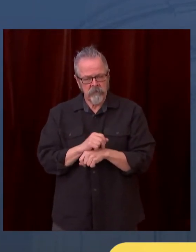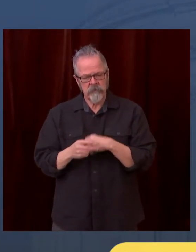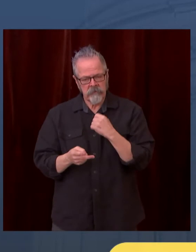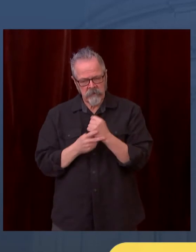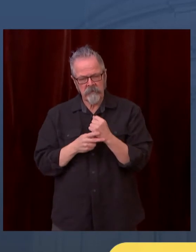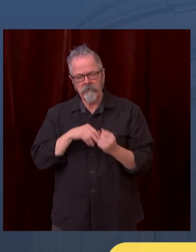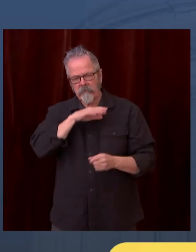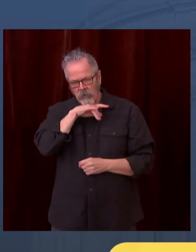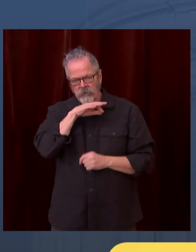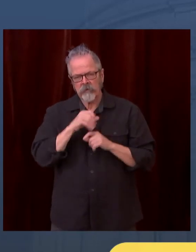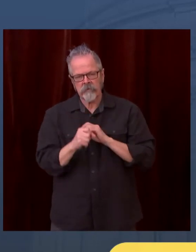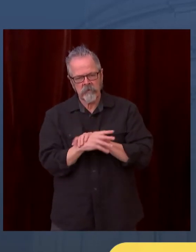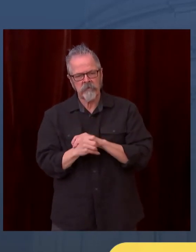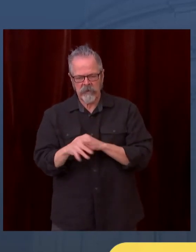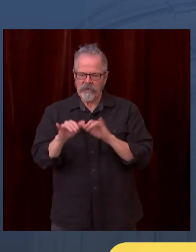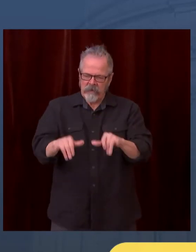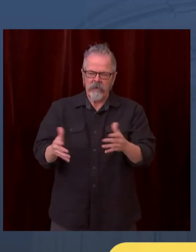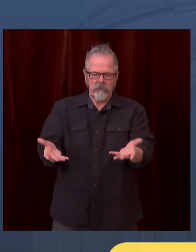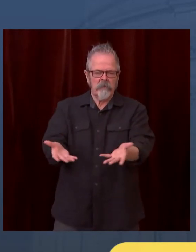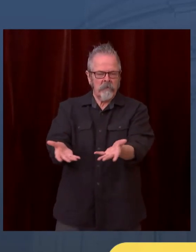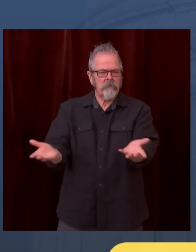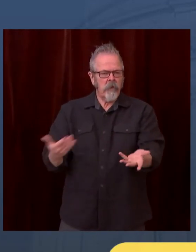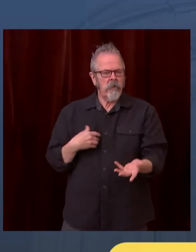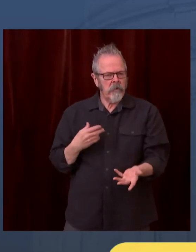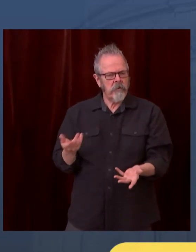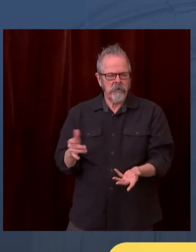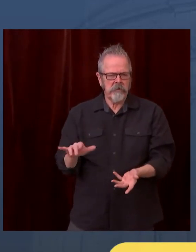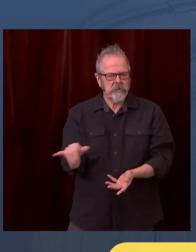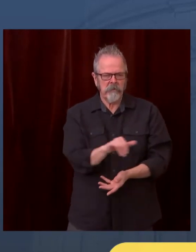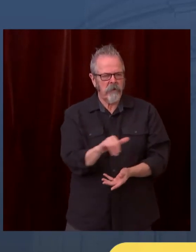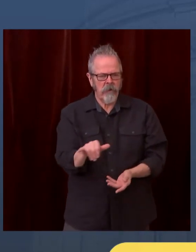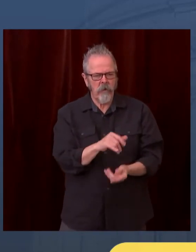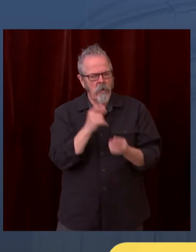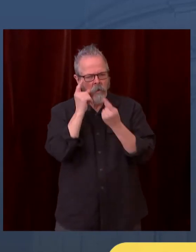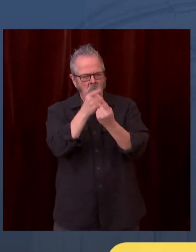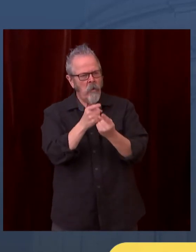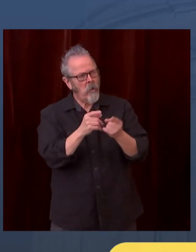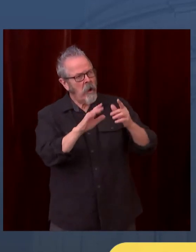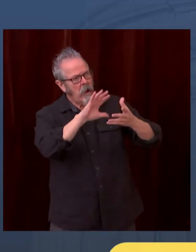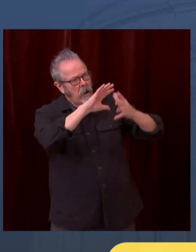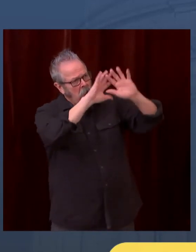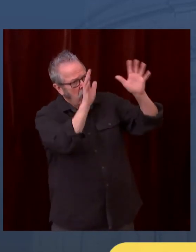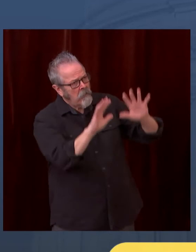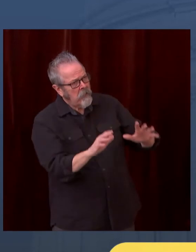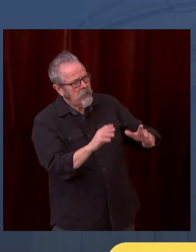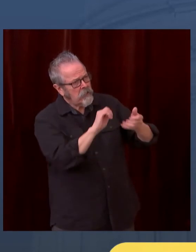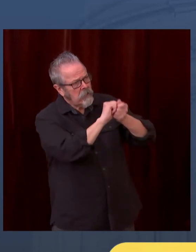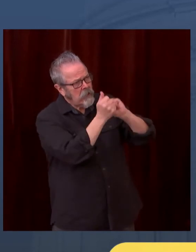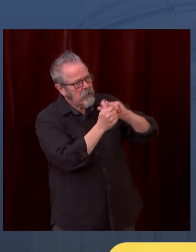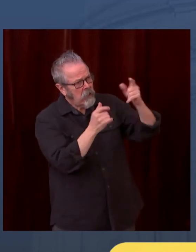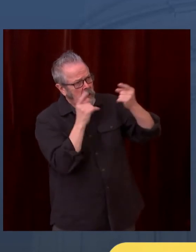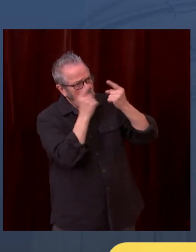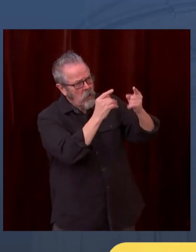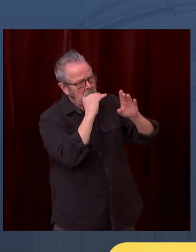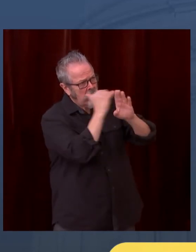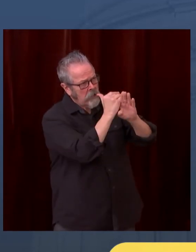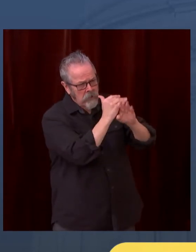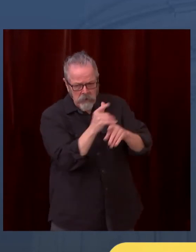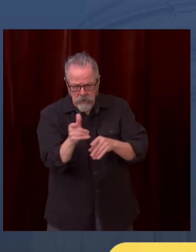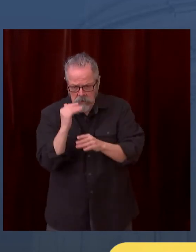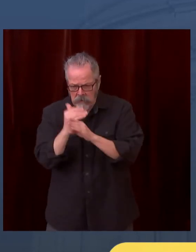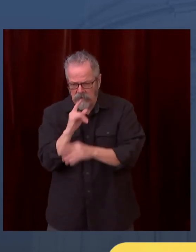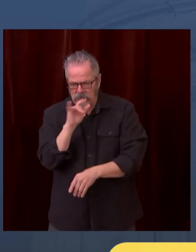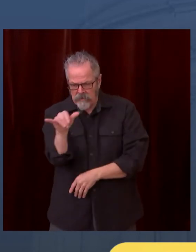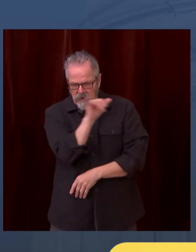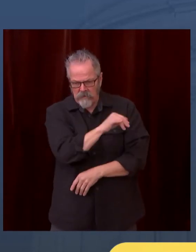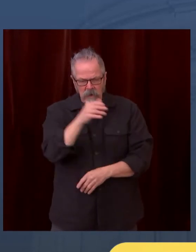twofer. And if you're going to raise a dollar, why not solve two problems instead of just one? And we're working with the transportation chairs.